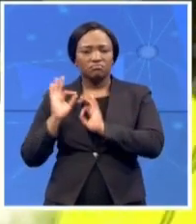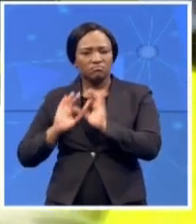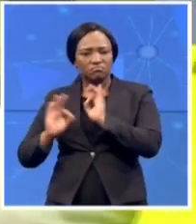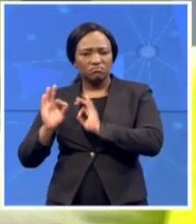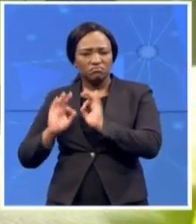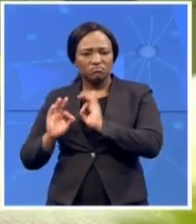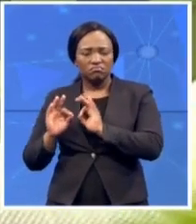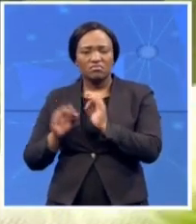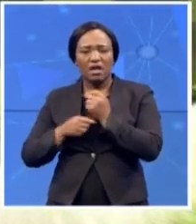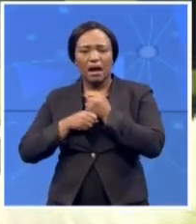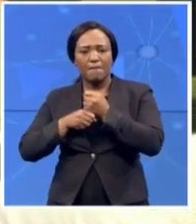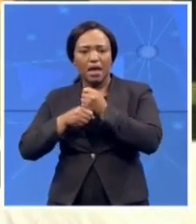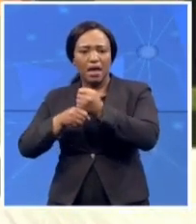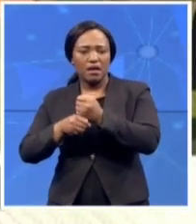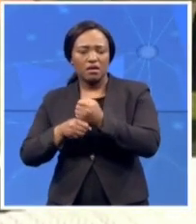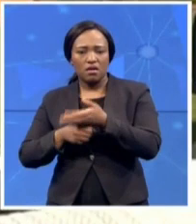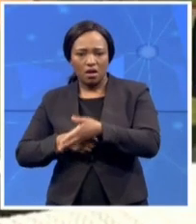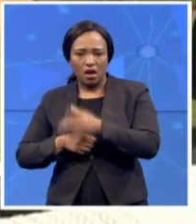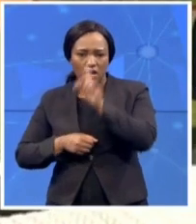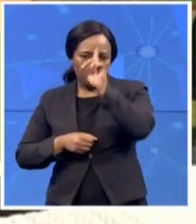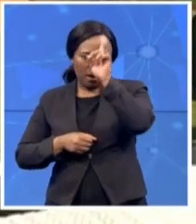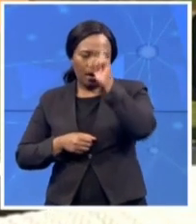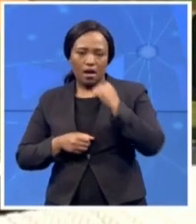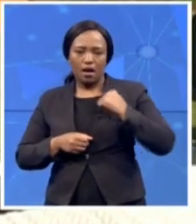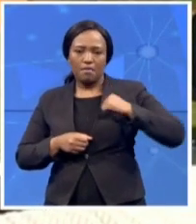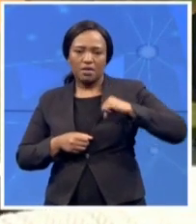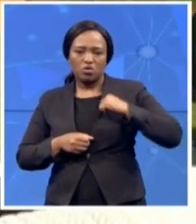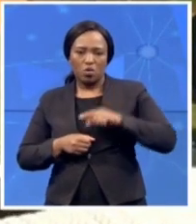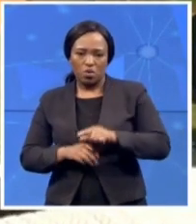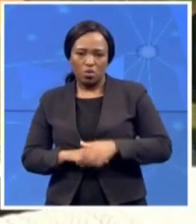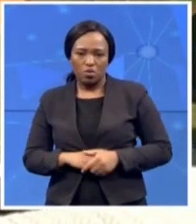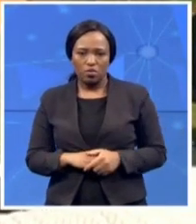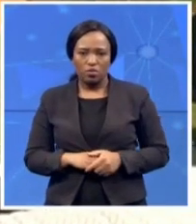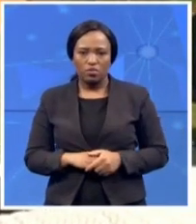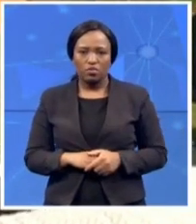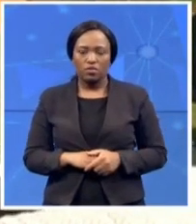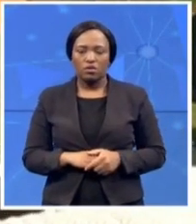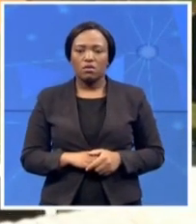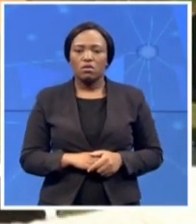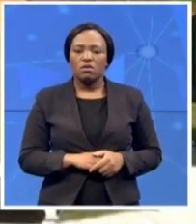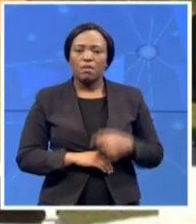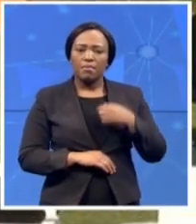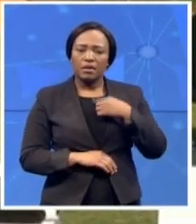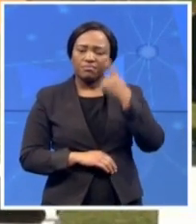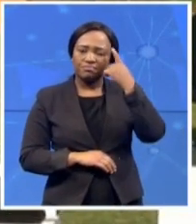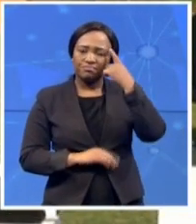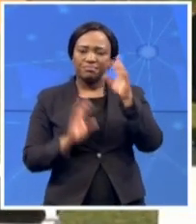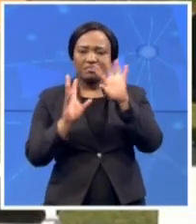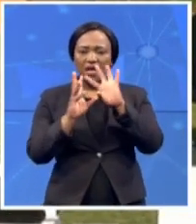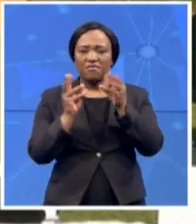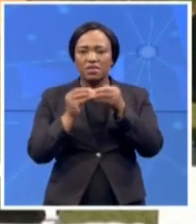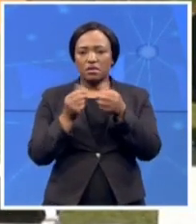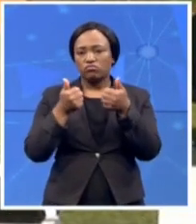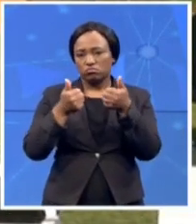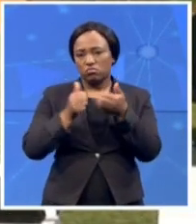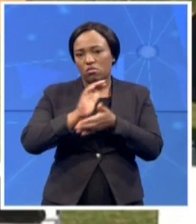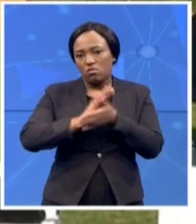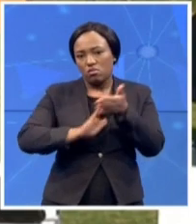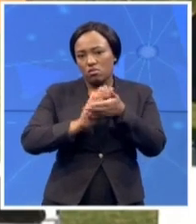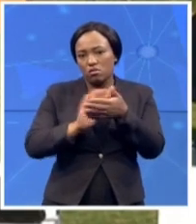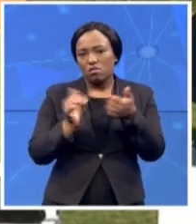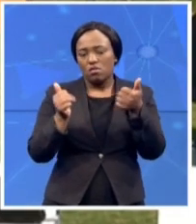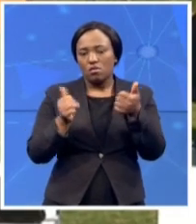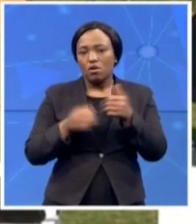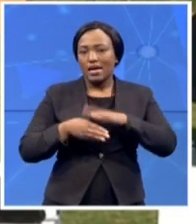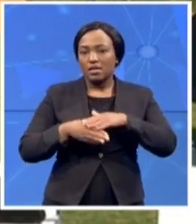Metro. I think everything went very well. And perhaps the reason for us to be here, even to select